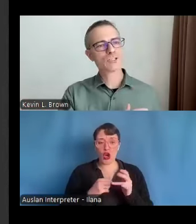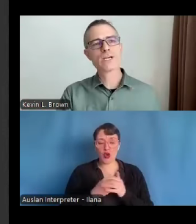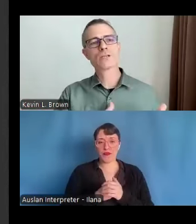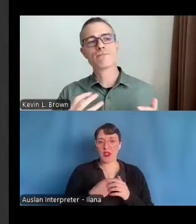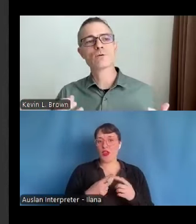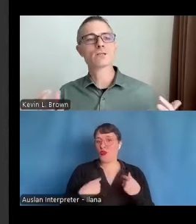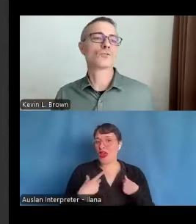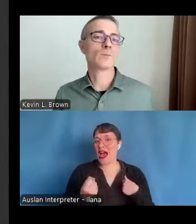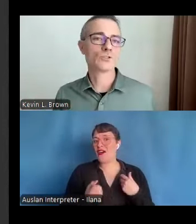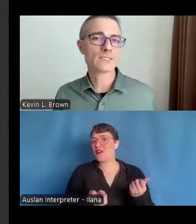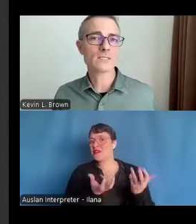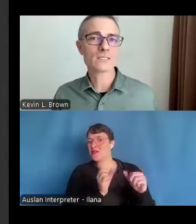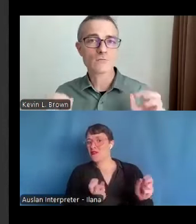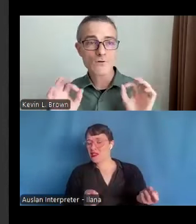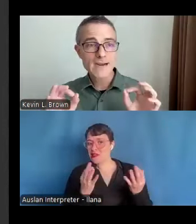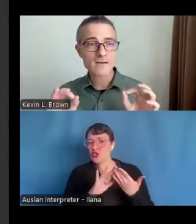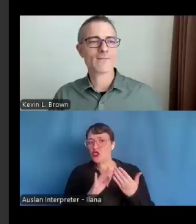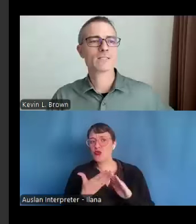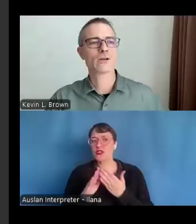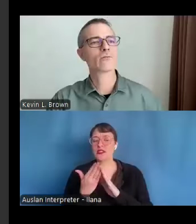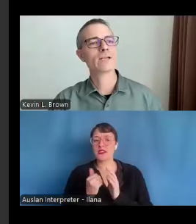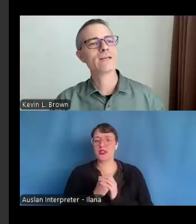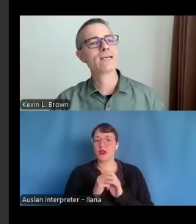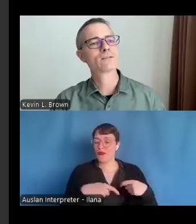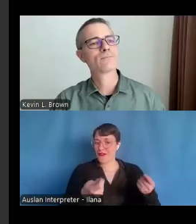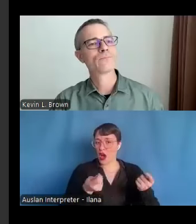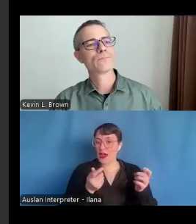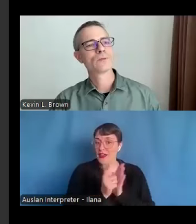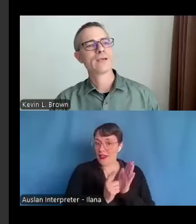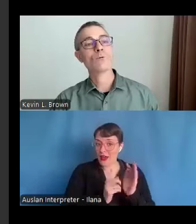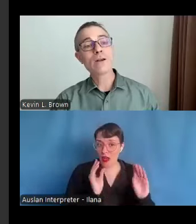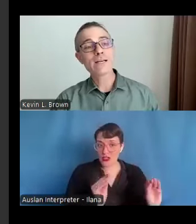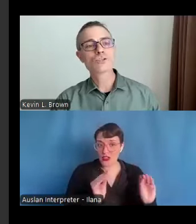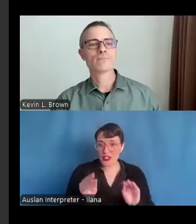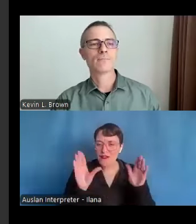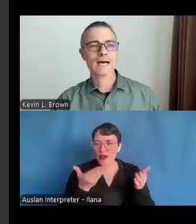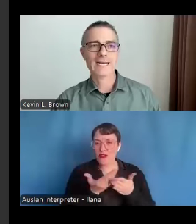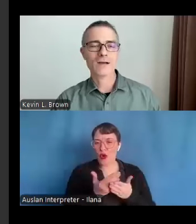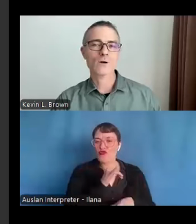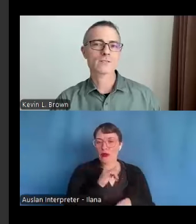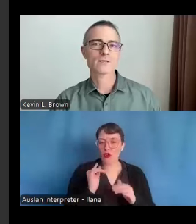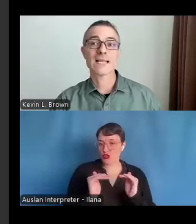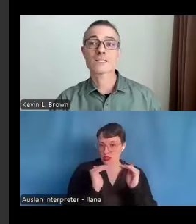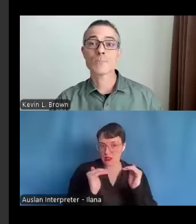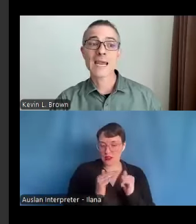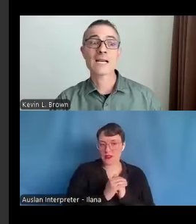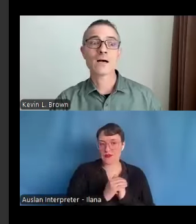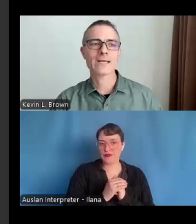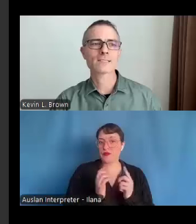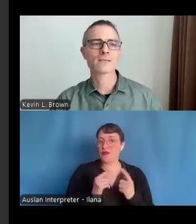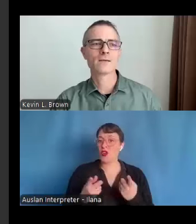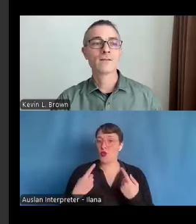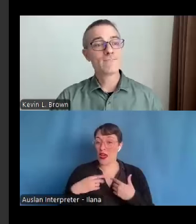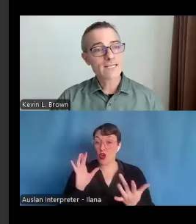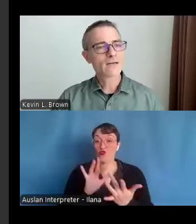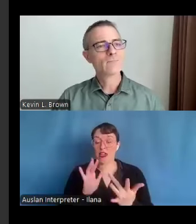legal education and focus on criminal justice. Great, that's their three uniques. And we reach high net worths. That's their main